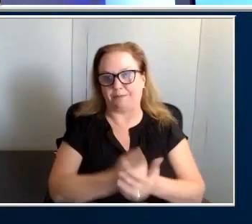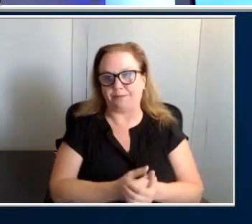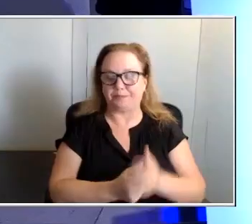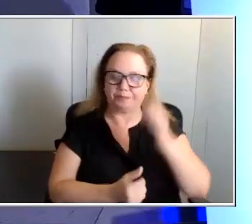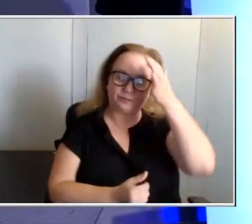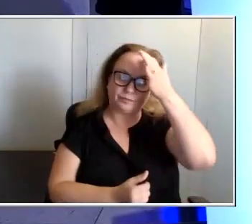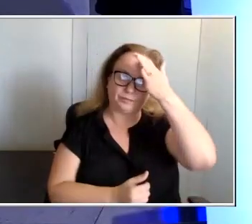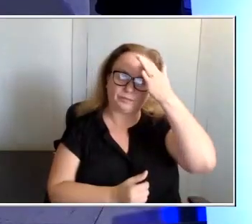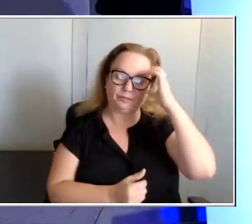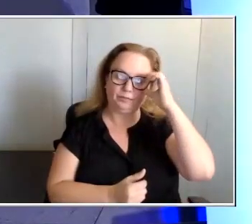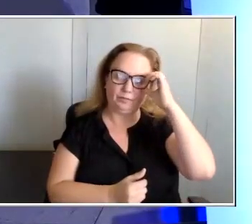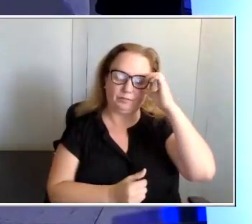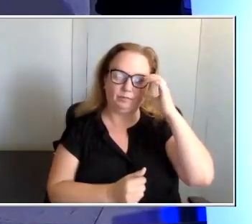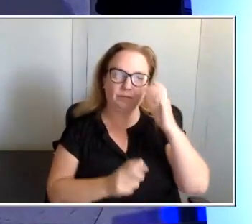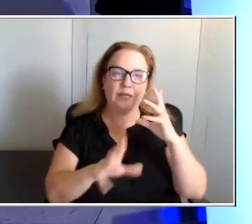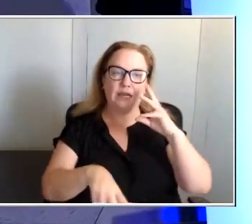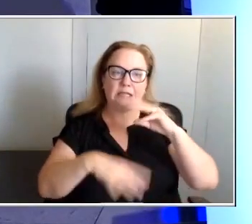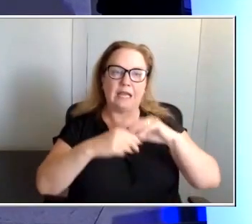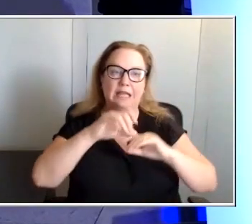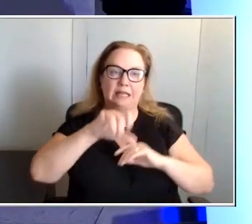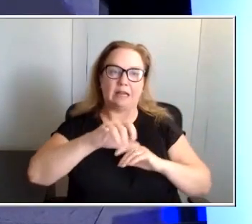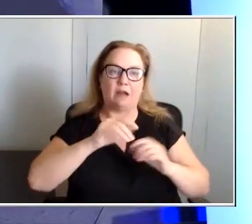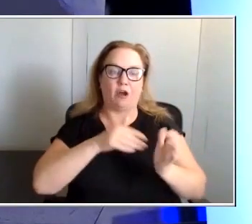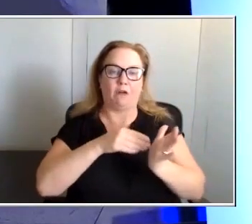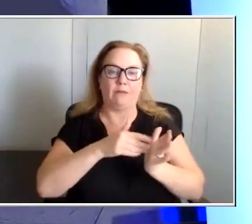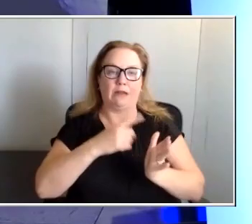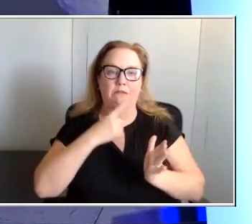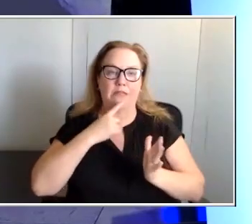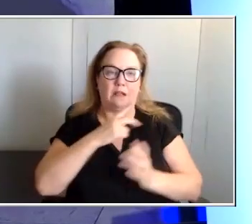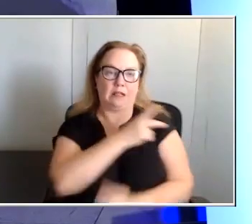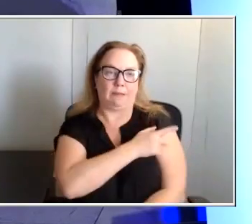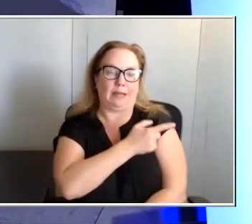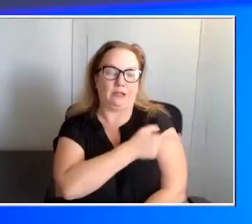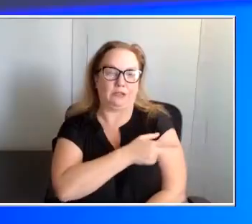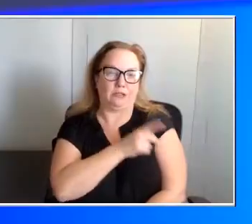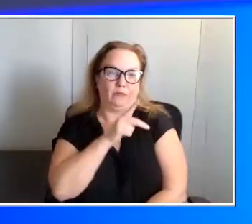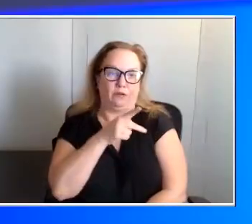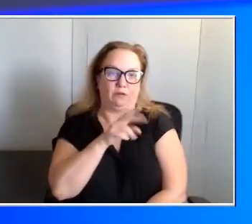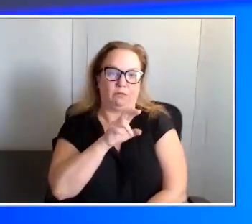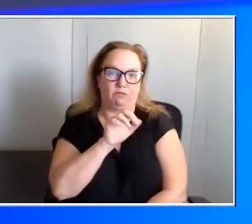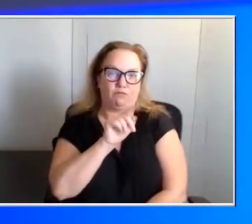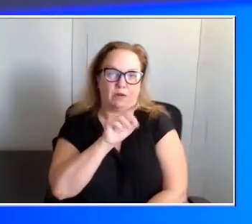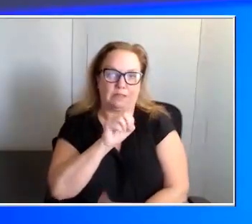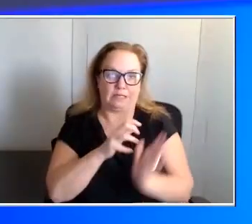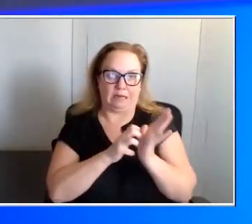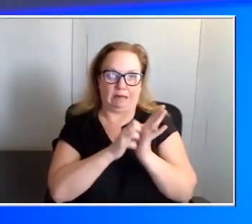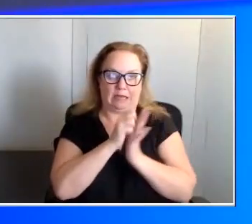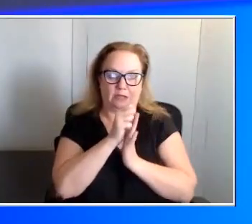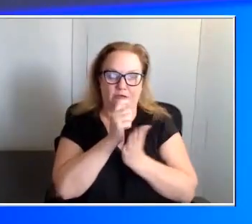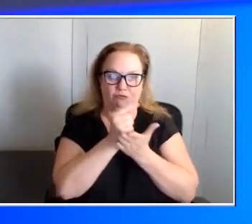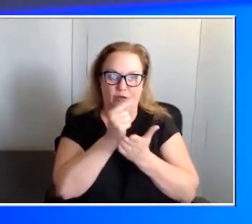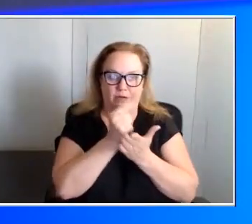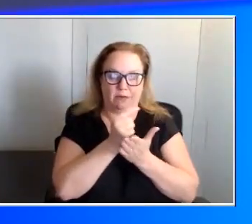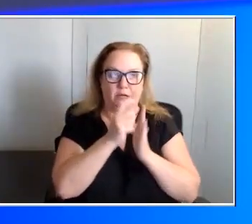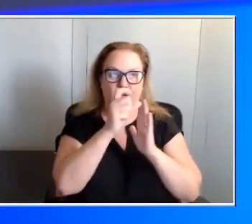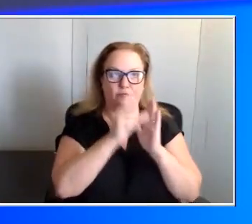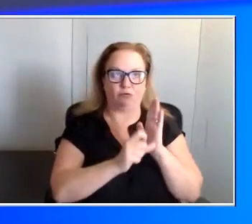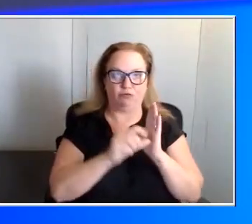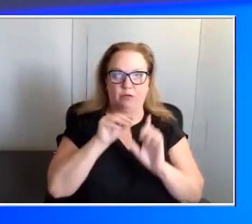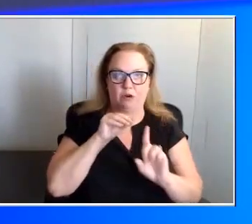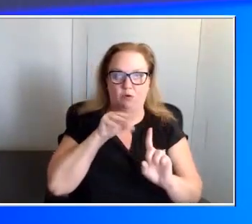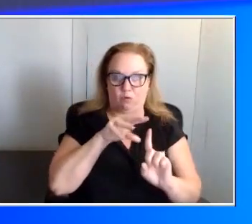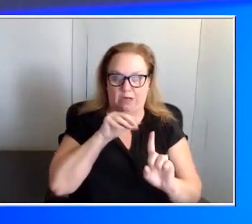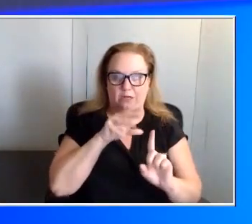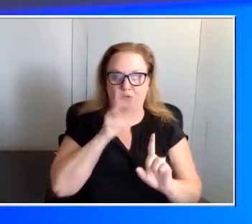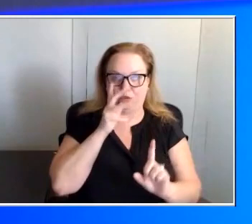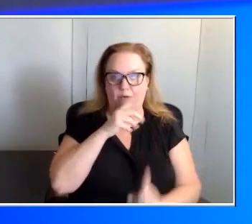I think what I often tell patients is if you have your prostate cancer treated, surgery or radiation, you will be dry